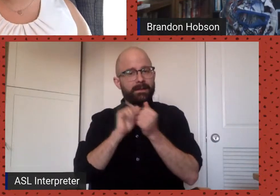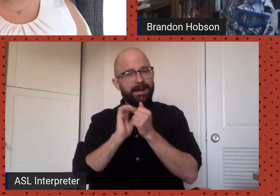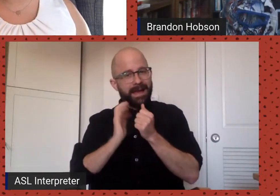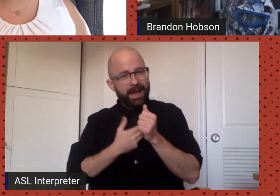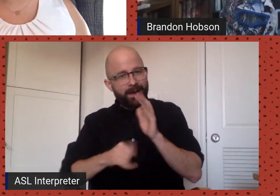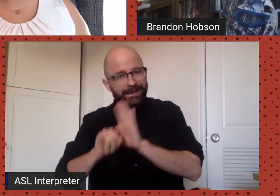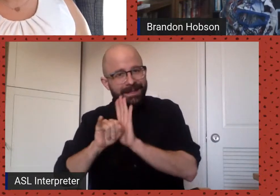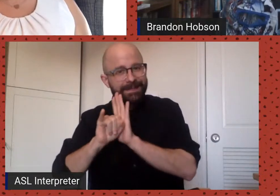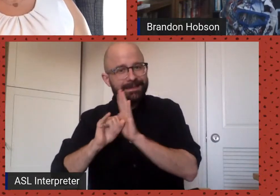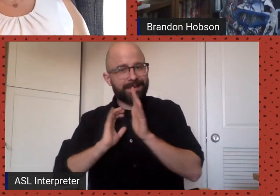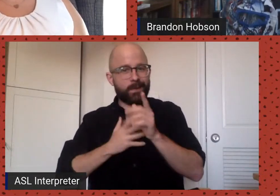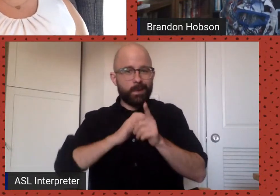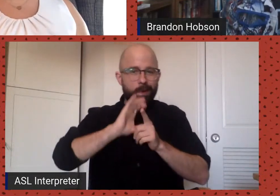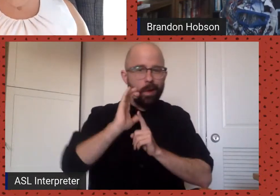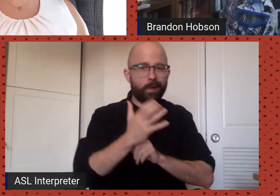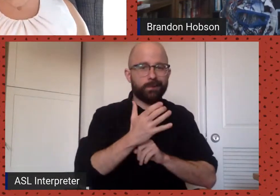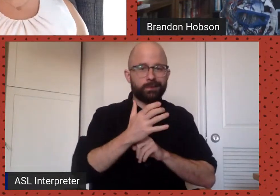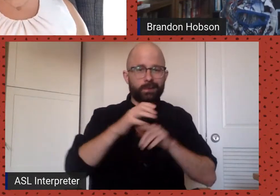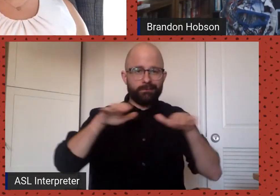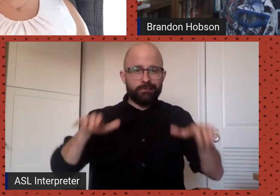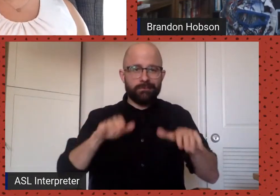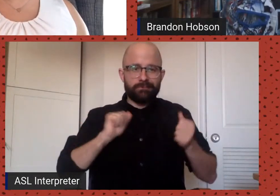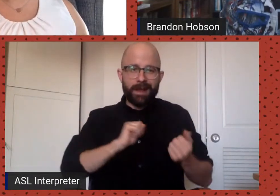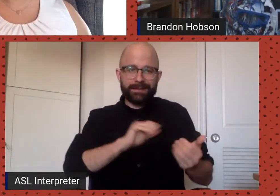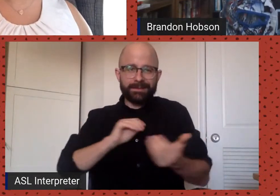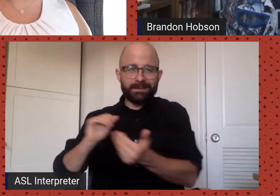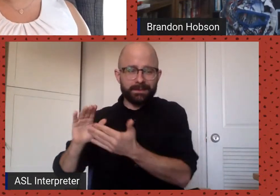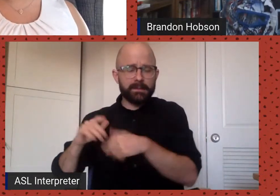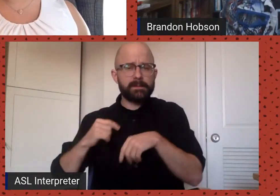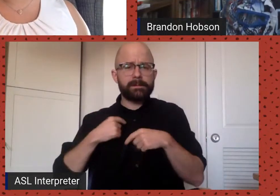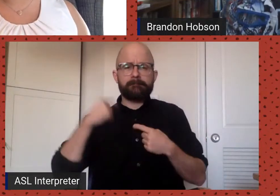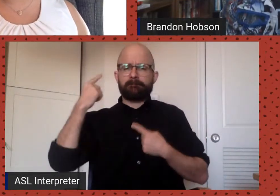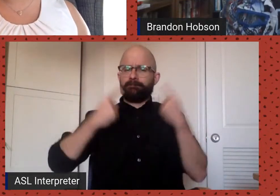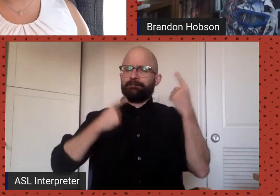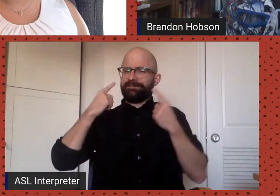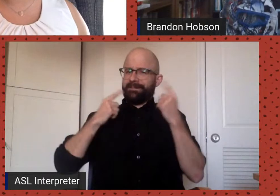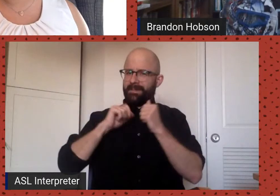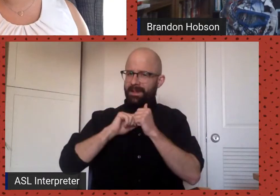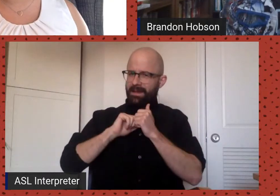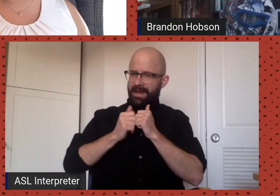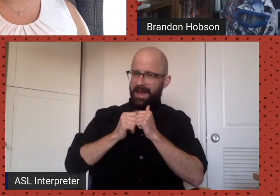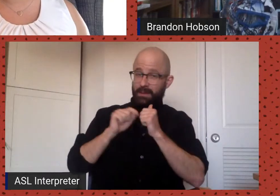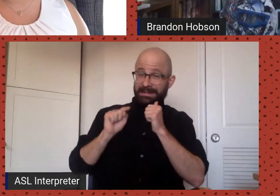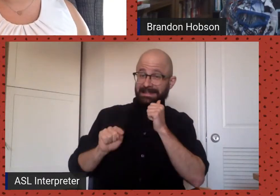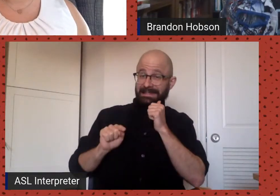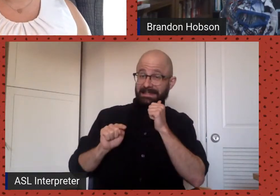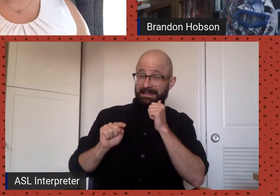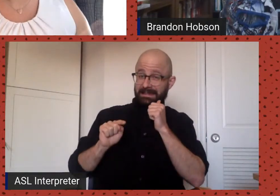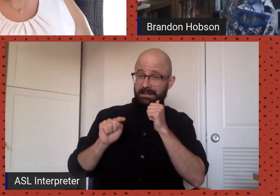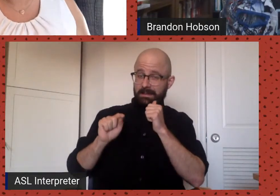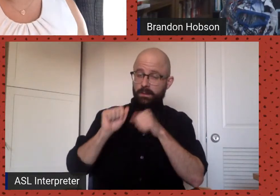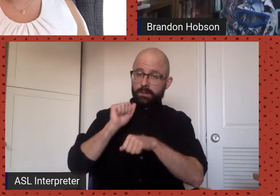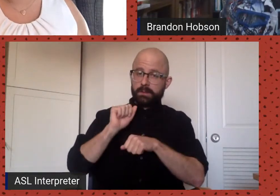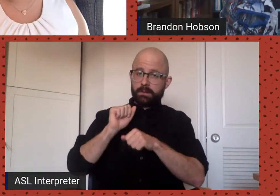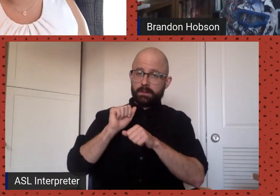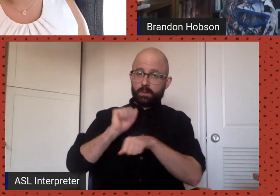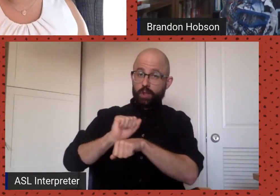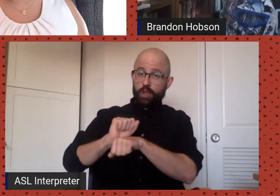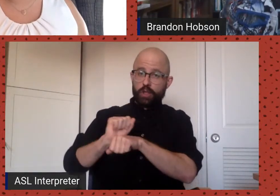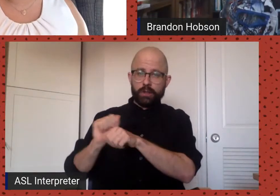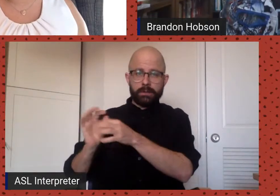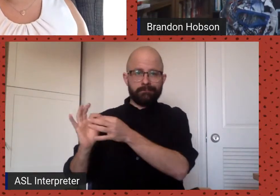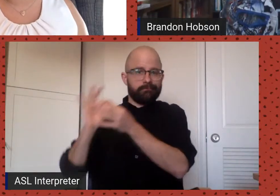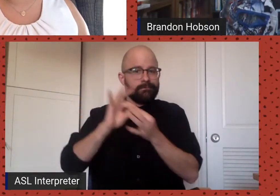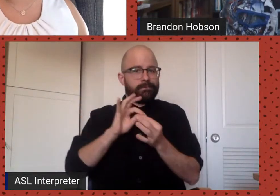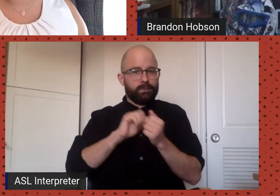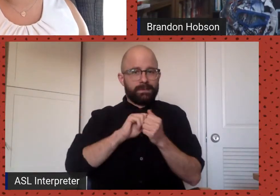cultural practices. And so I'm wondering, how does this work speak also to this contemporary